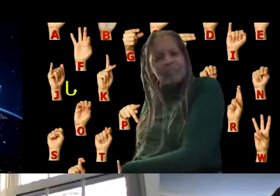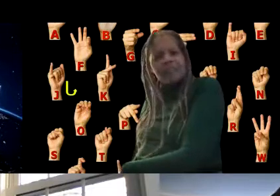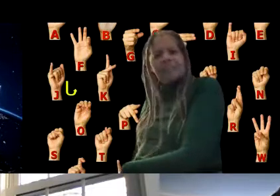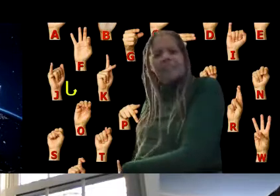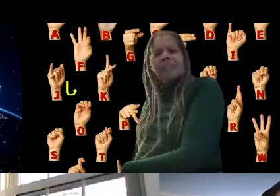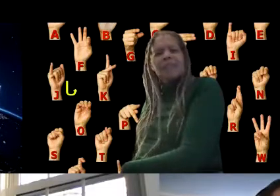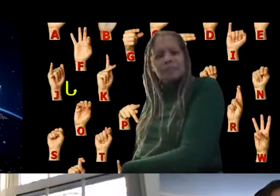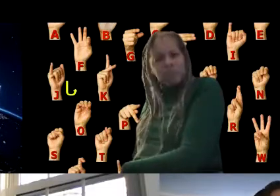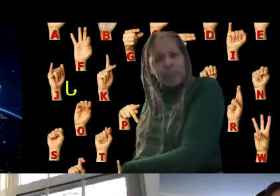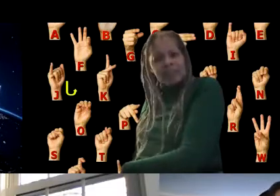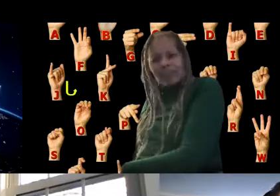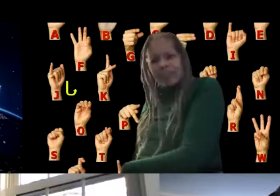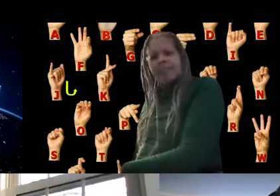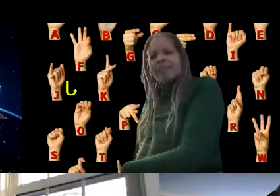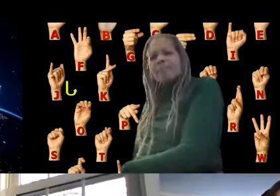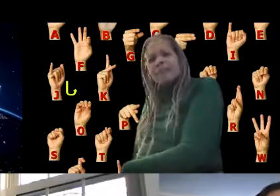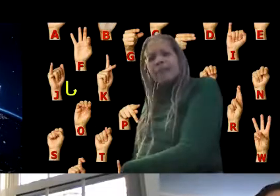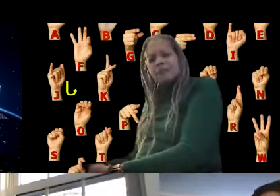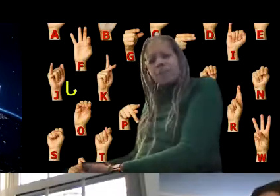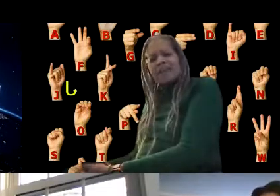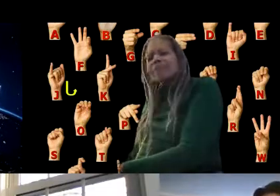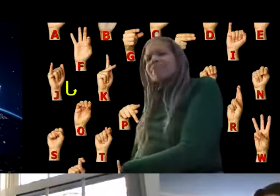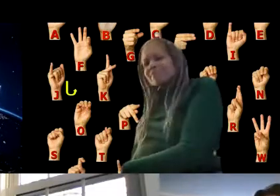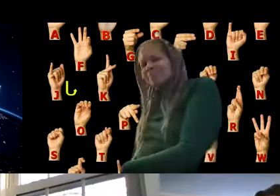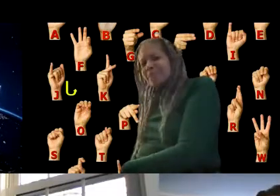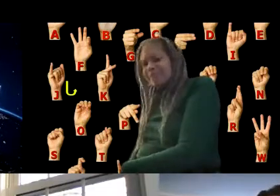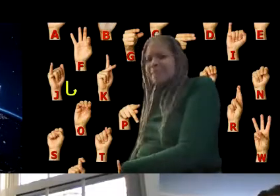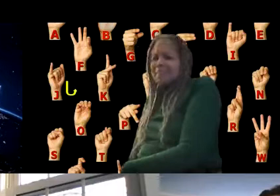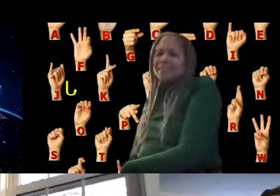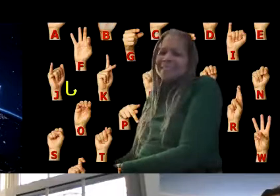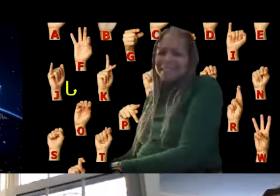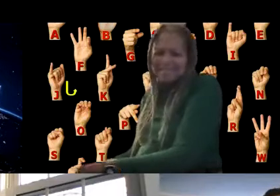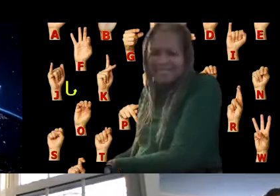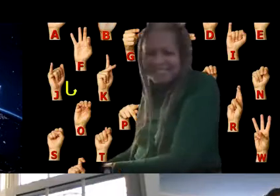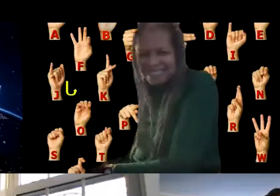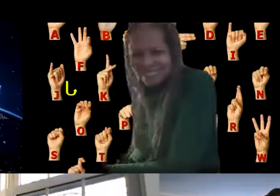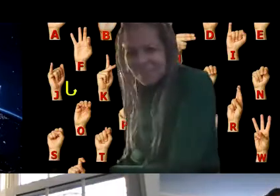flat. People's opinions. It's flat. I heard that the other day. It was flat. Yeah.